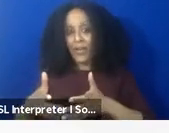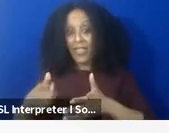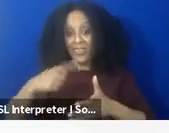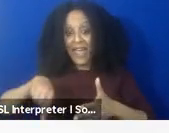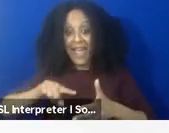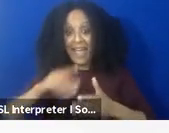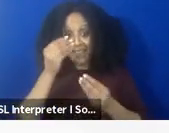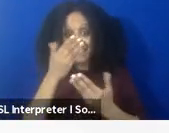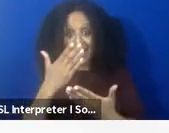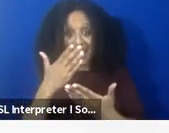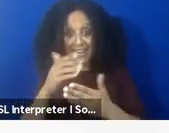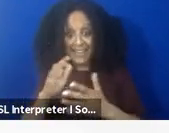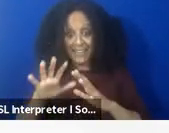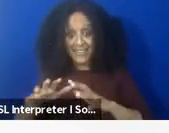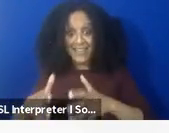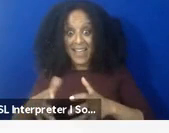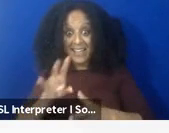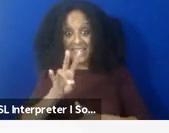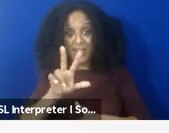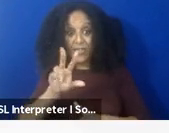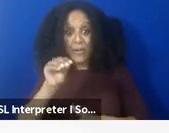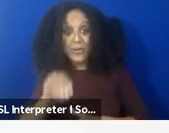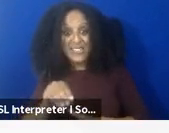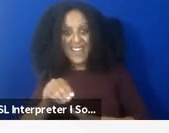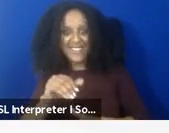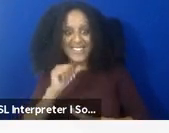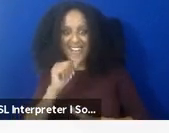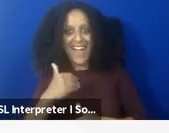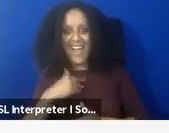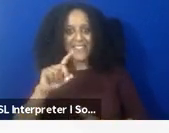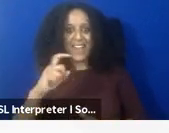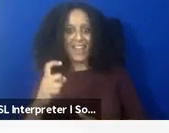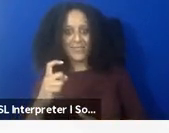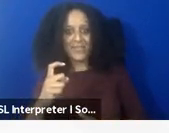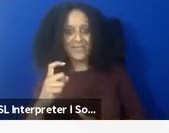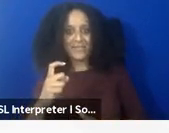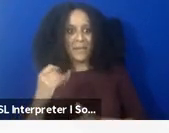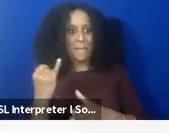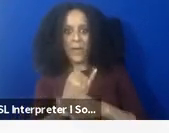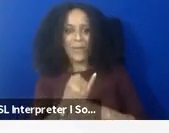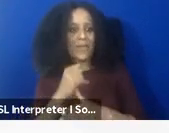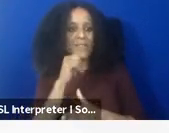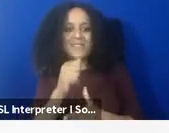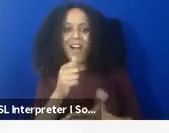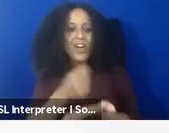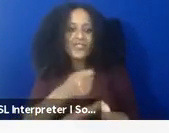was 73% had an undiagnosed vestibular impairment that had gone untreated.